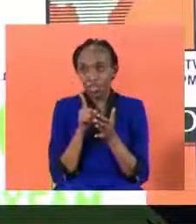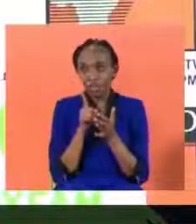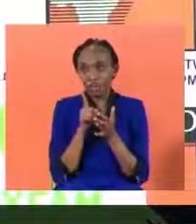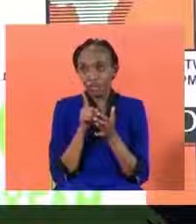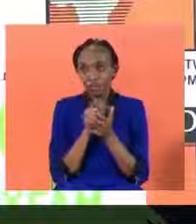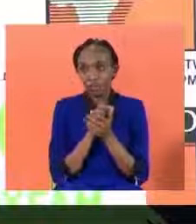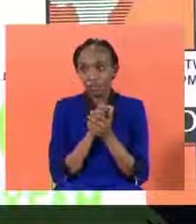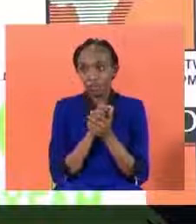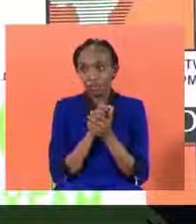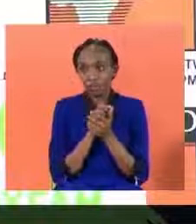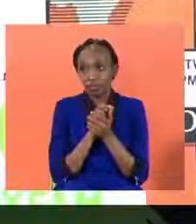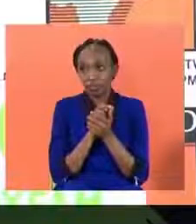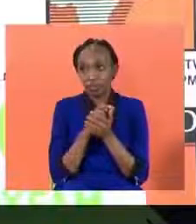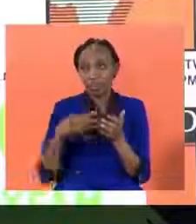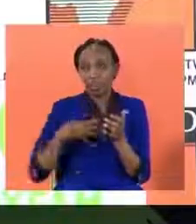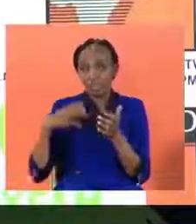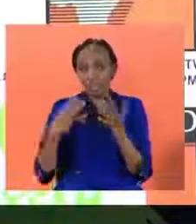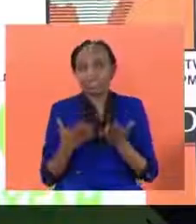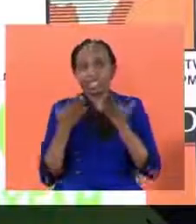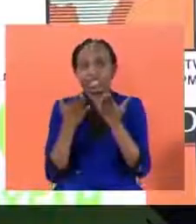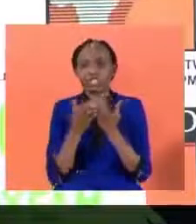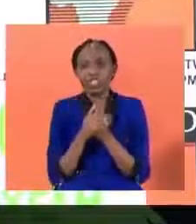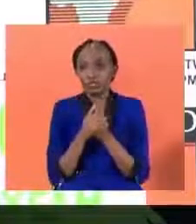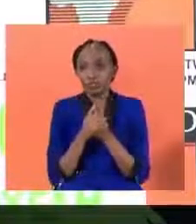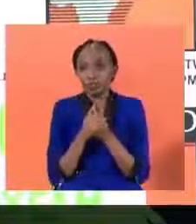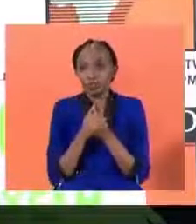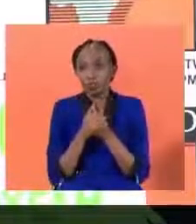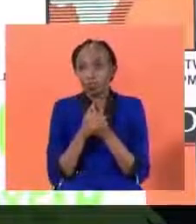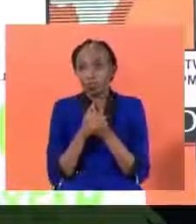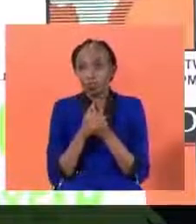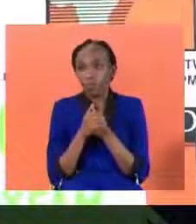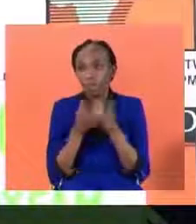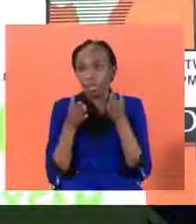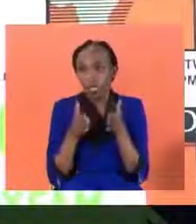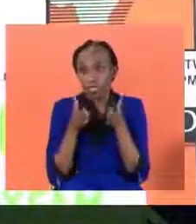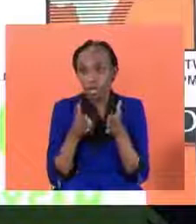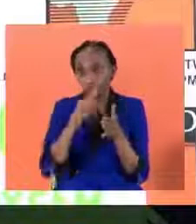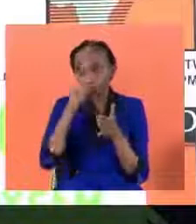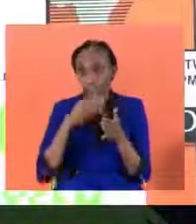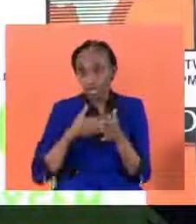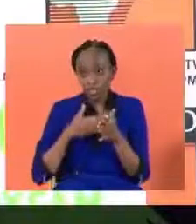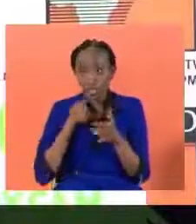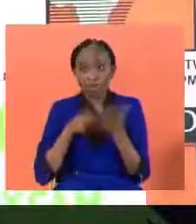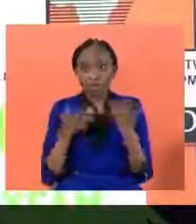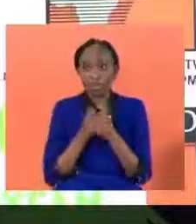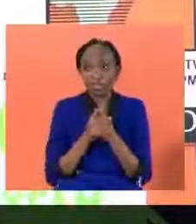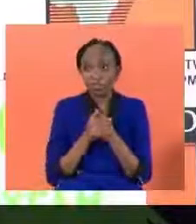and rich presentation. So now, my question is